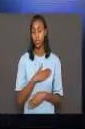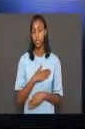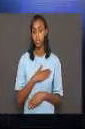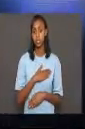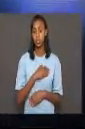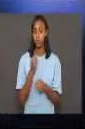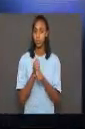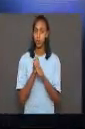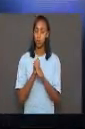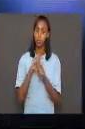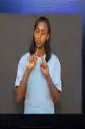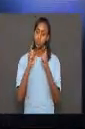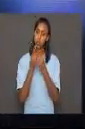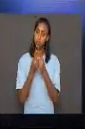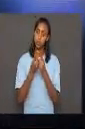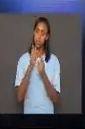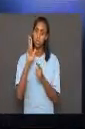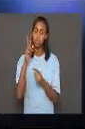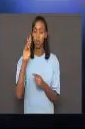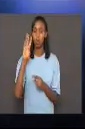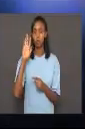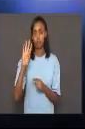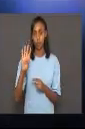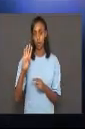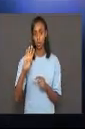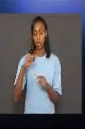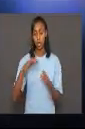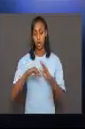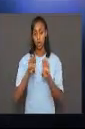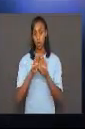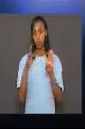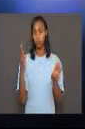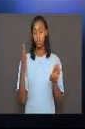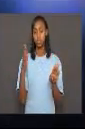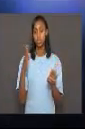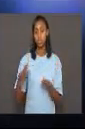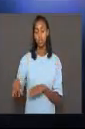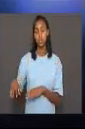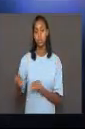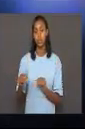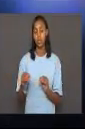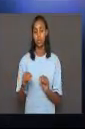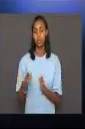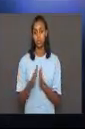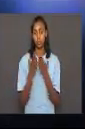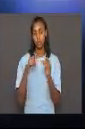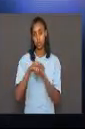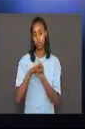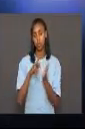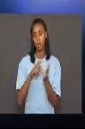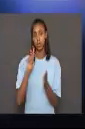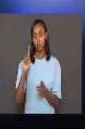Please form groups of 3 or 4 and open your student books to